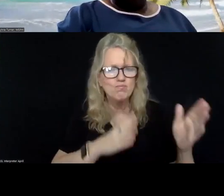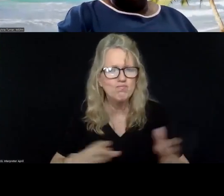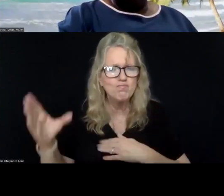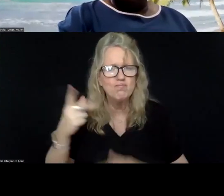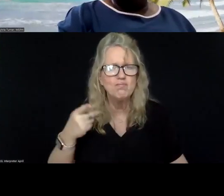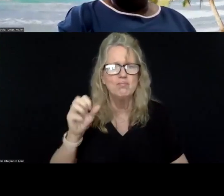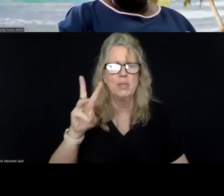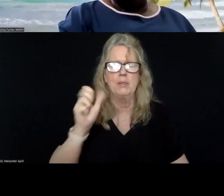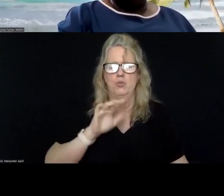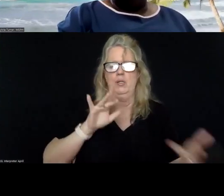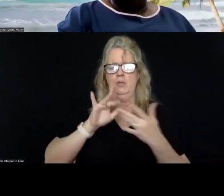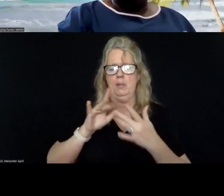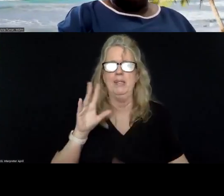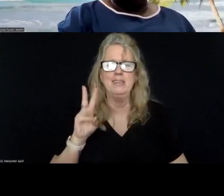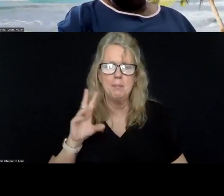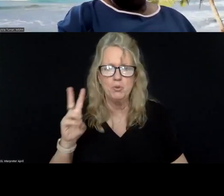can reach us at